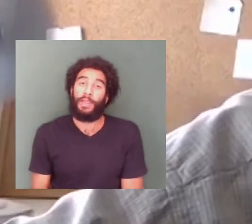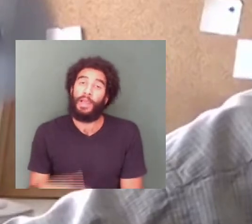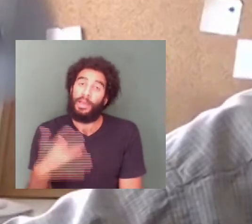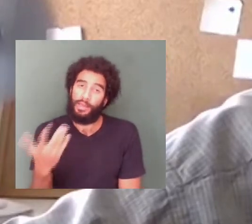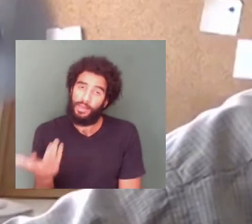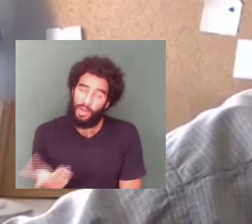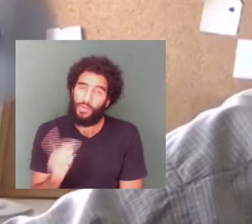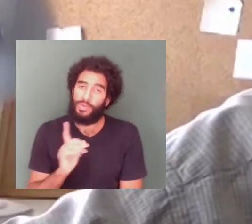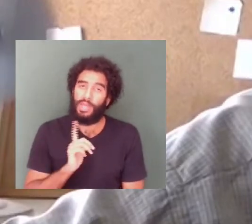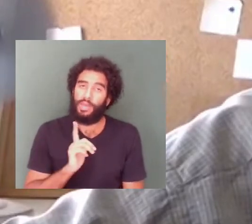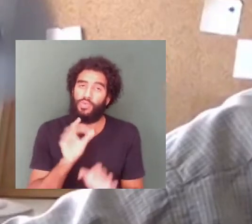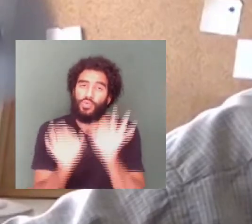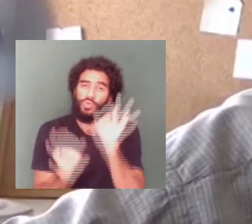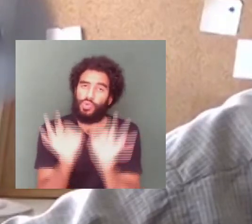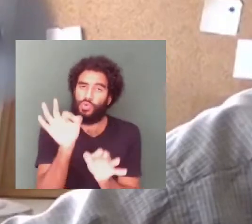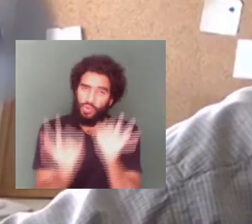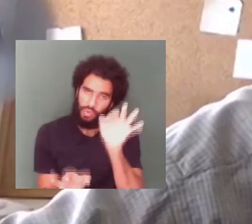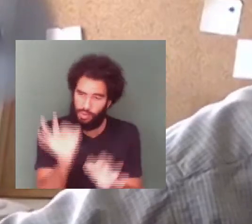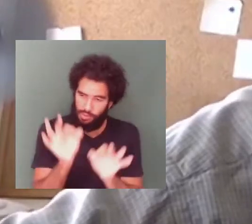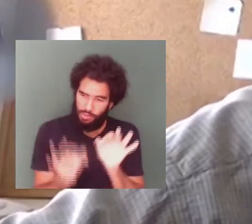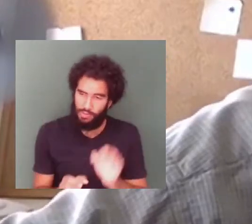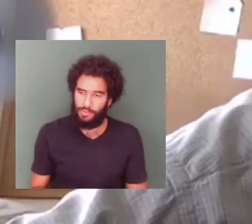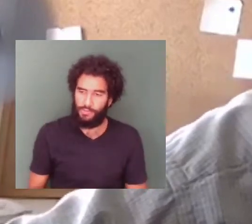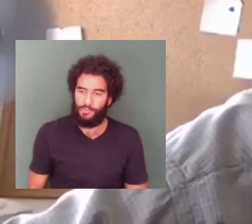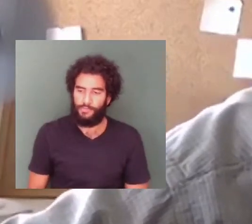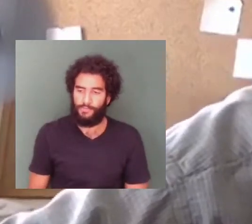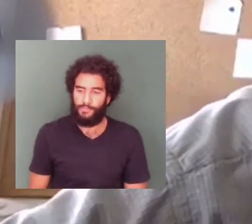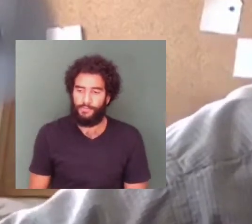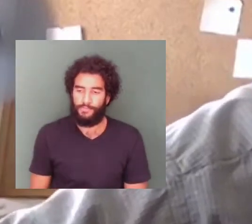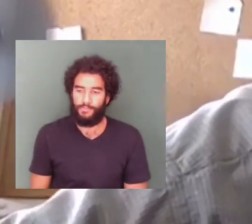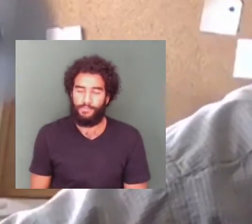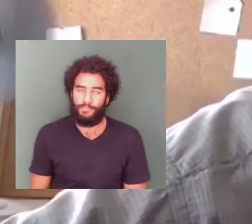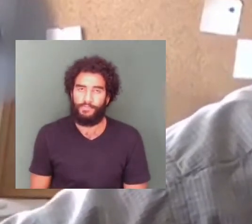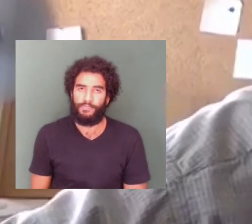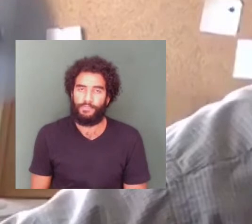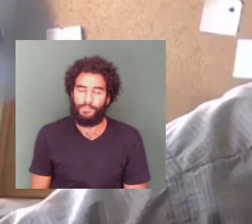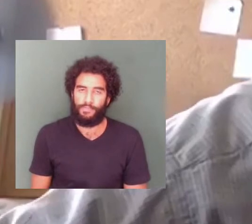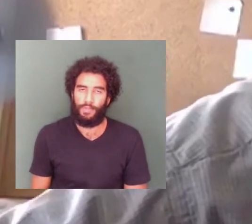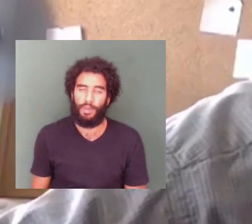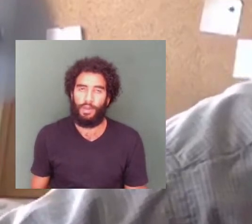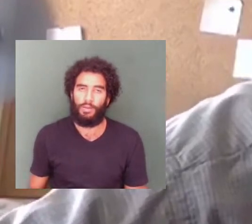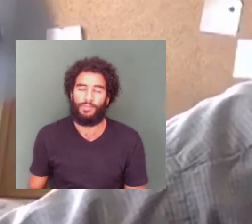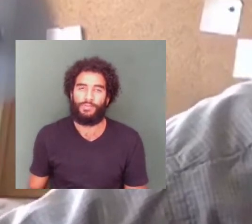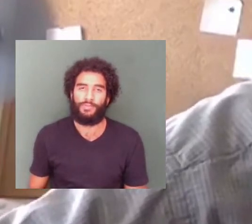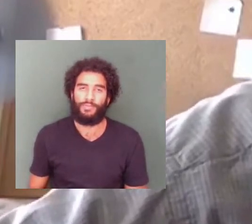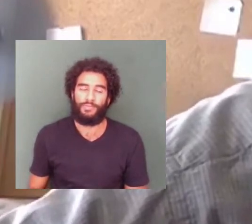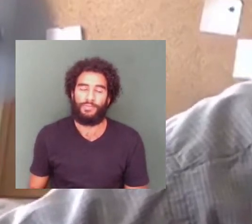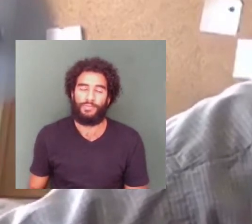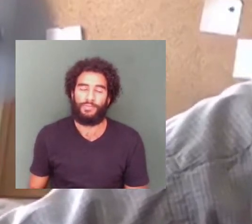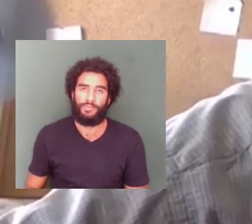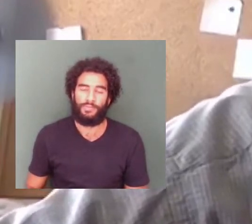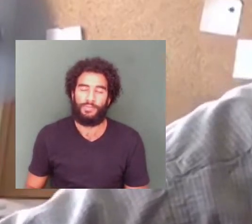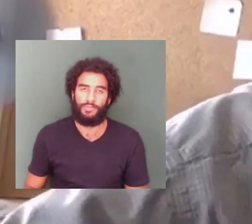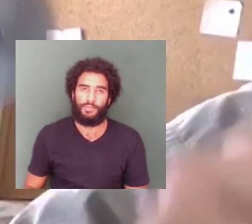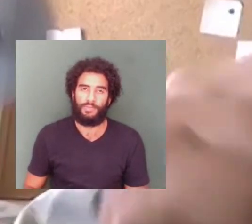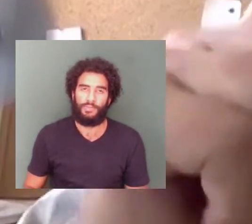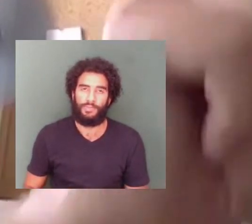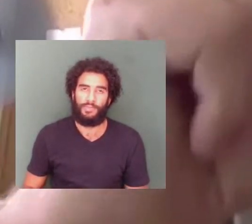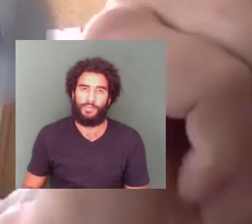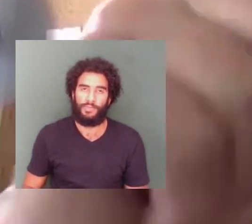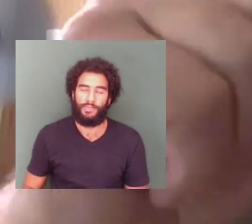making a few statements that can sort of imply